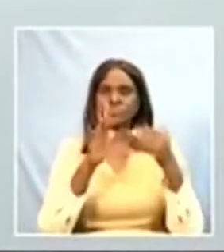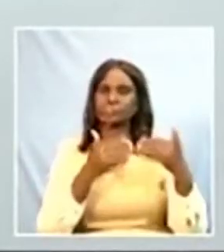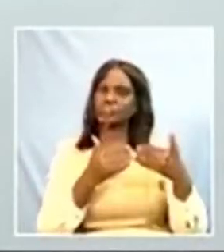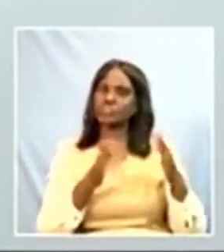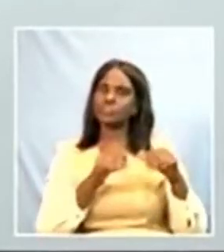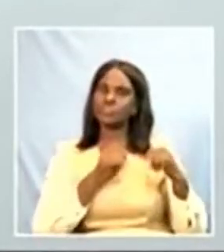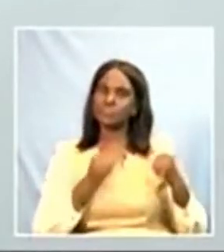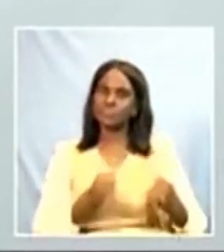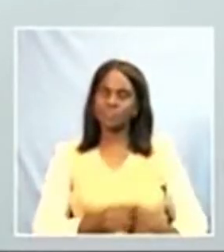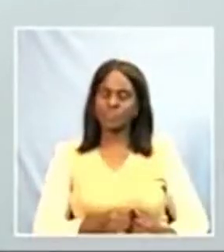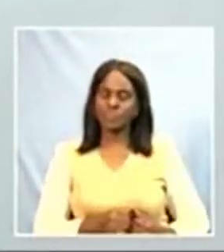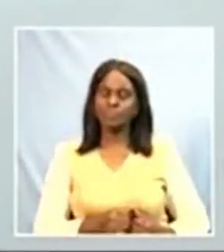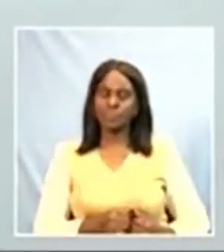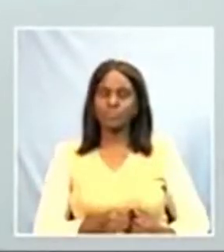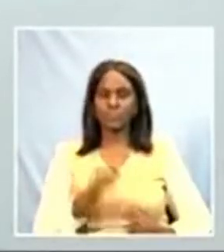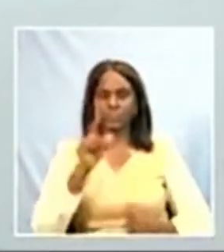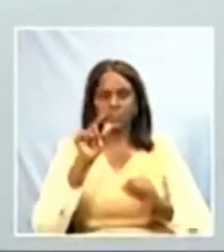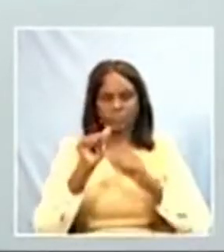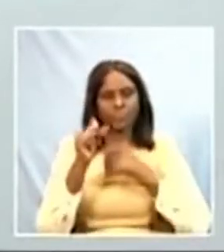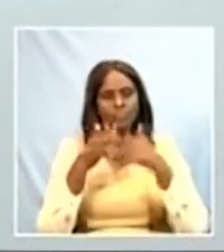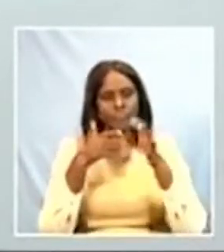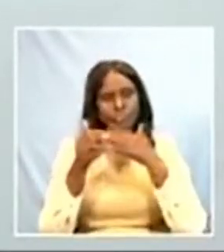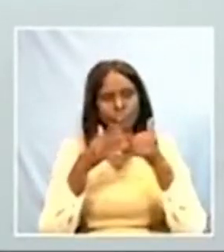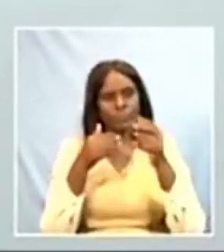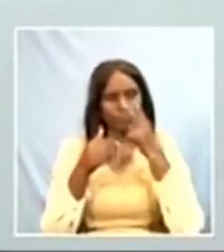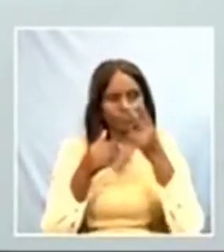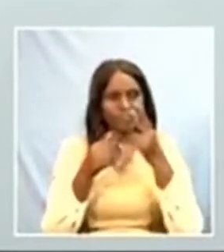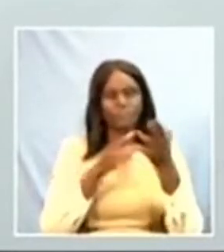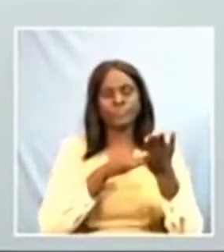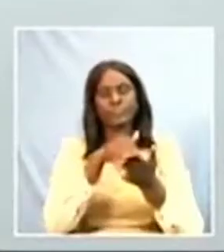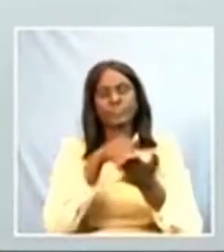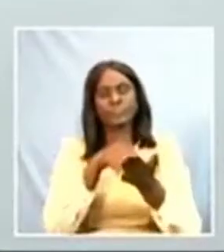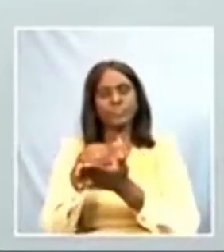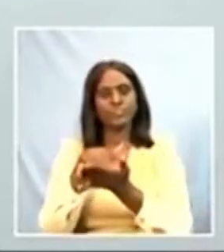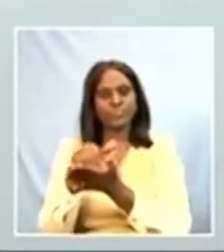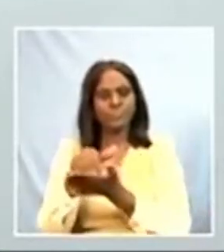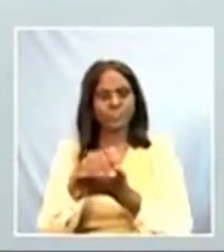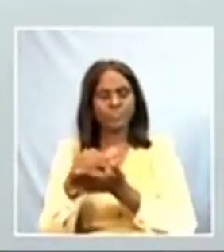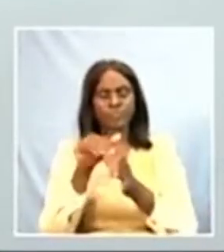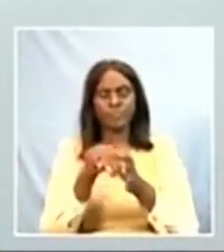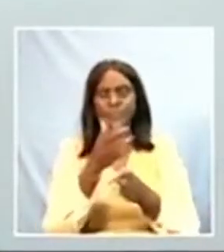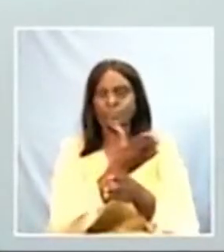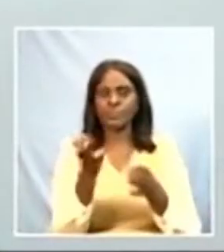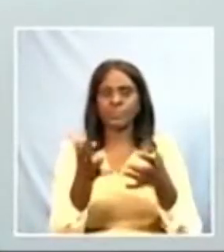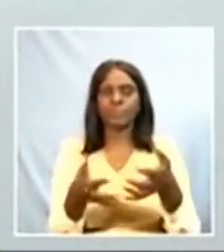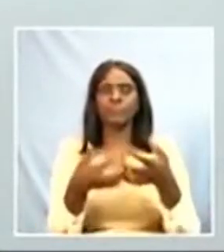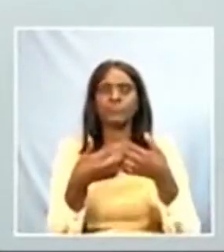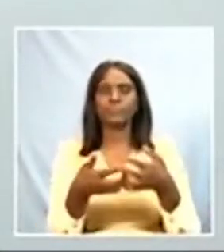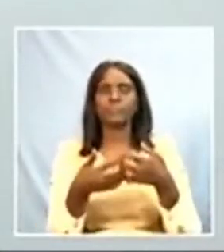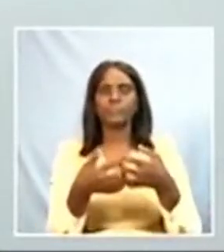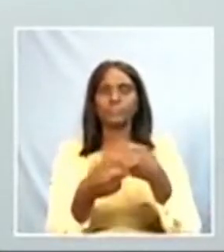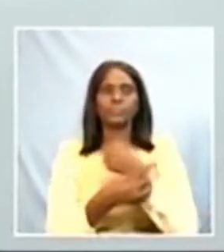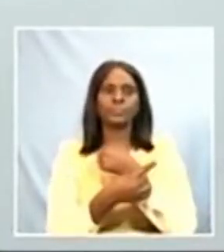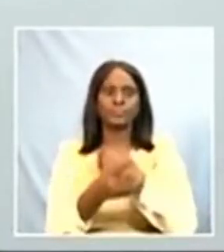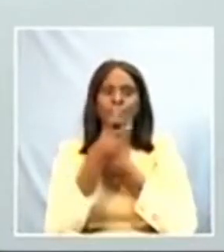openness. You can easily see the weakness in the engineering department.